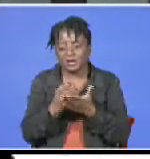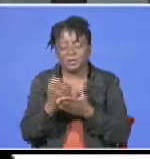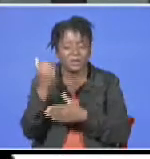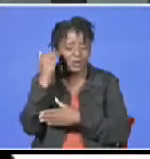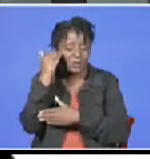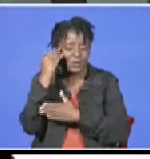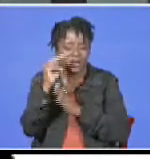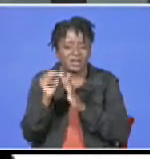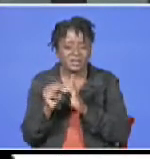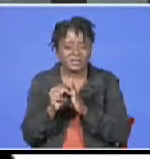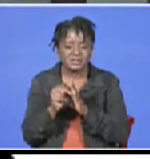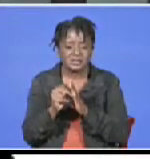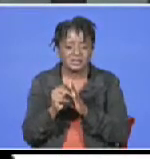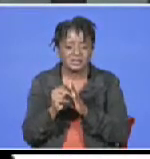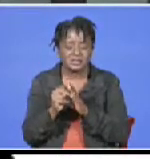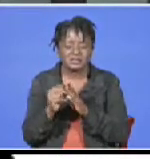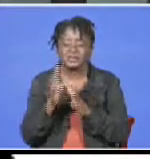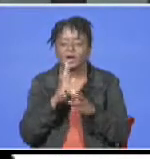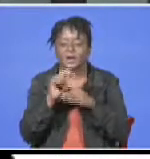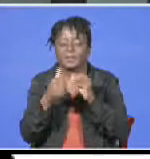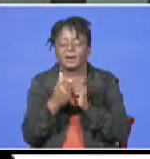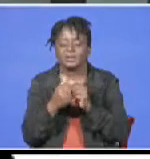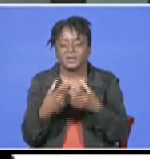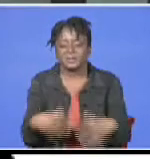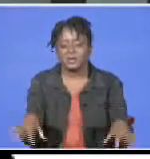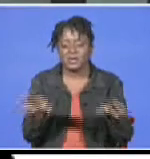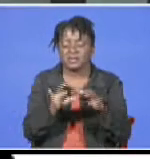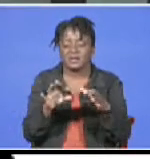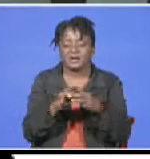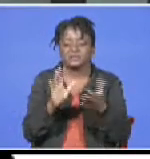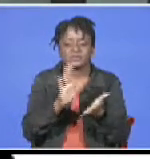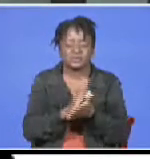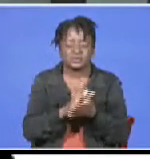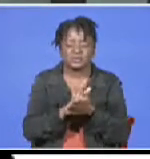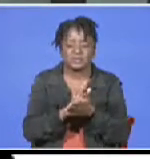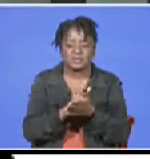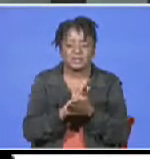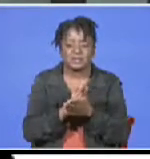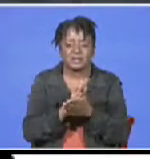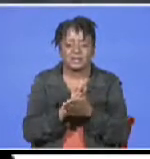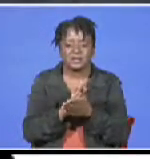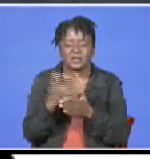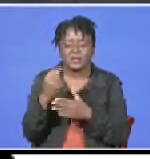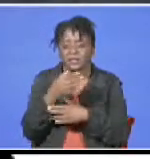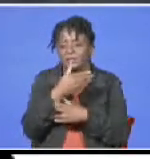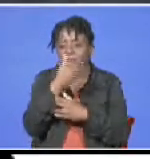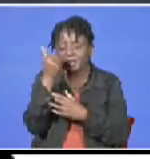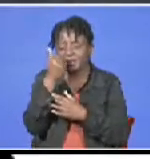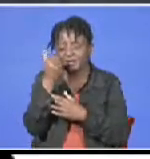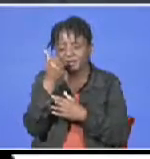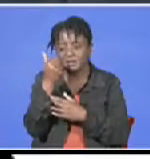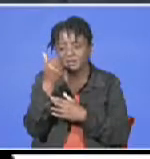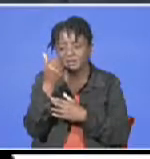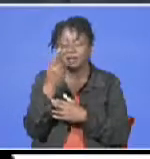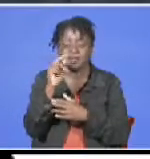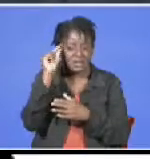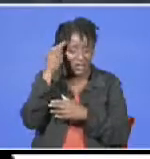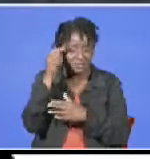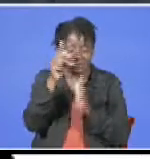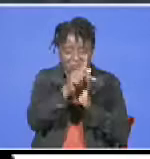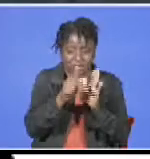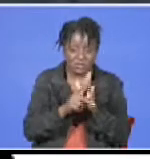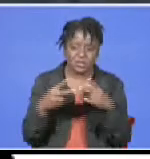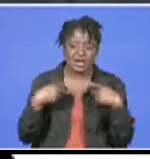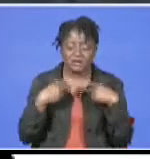the importance of the institution in carrying out its mandate. The better government policies we have, the better we are able